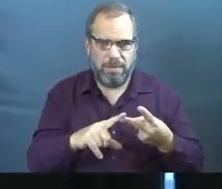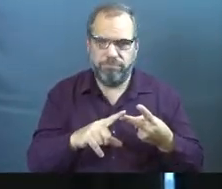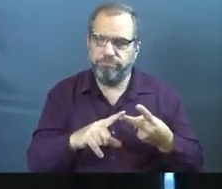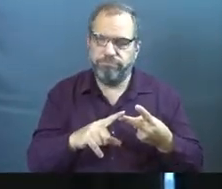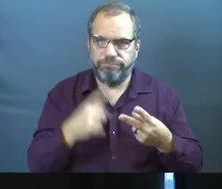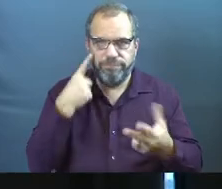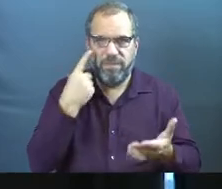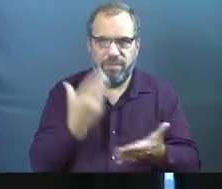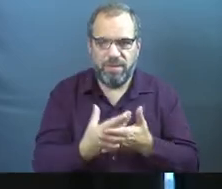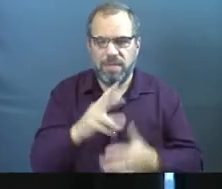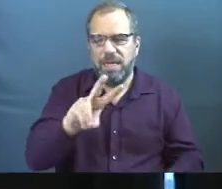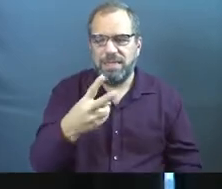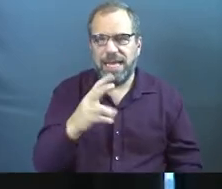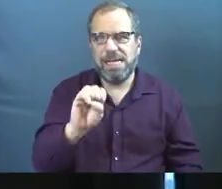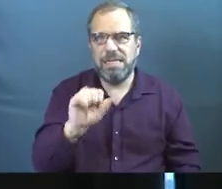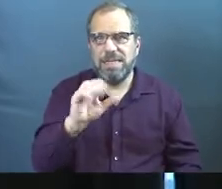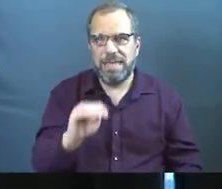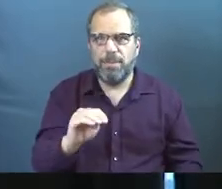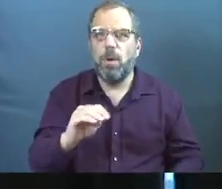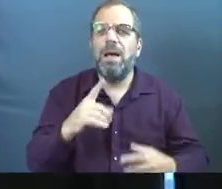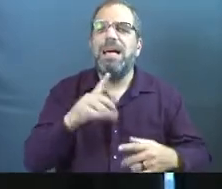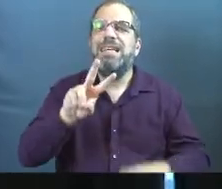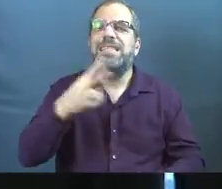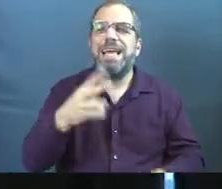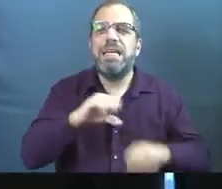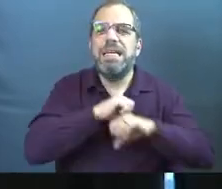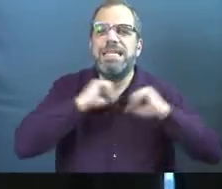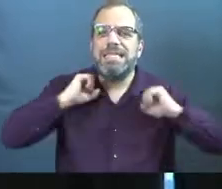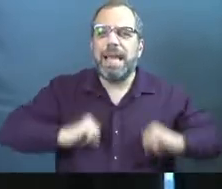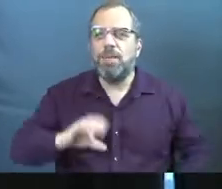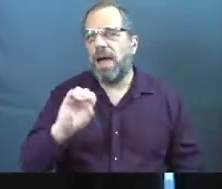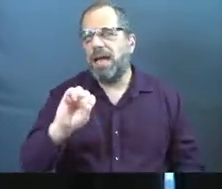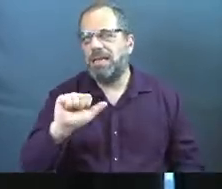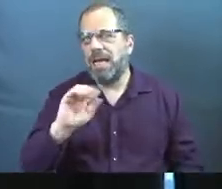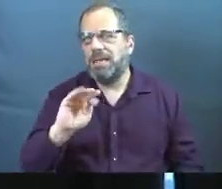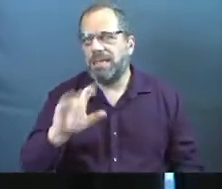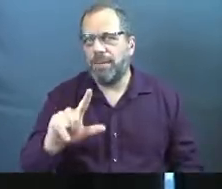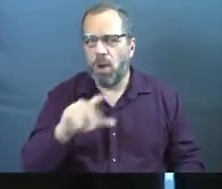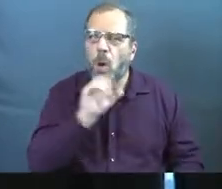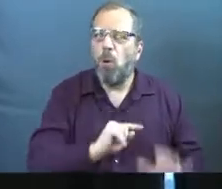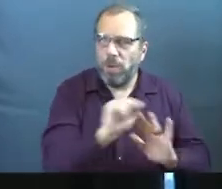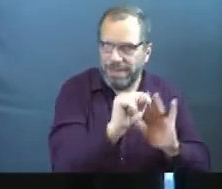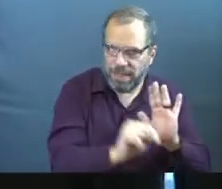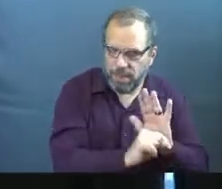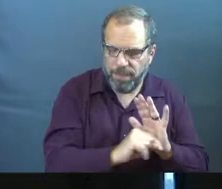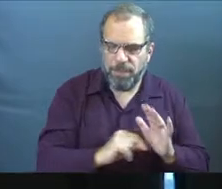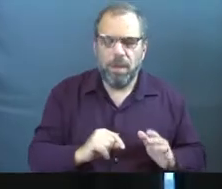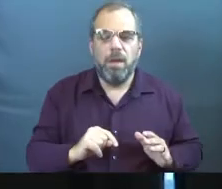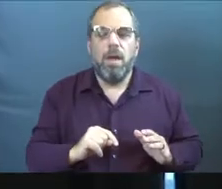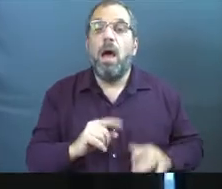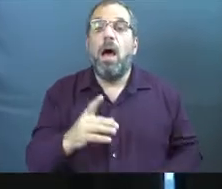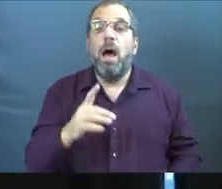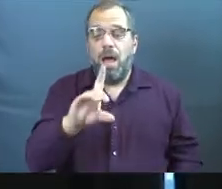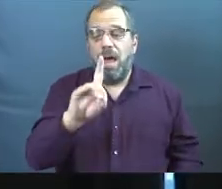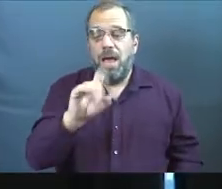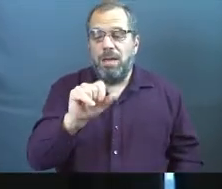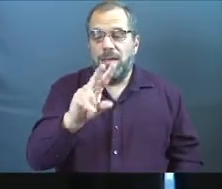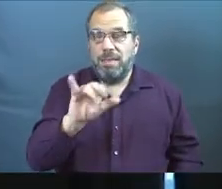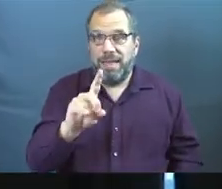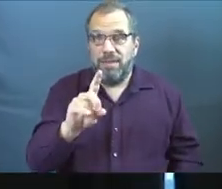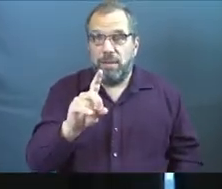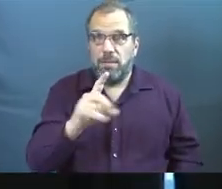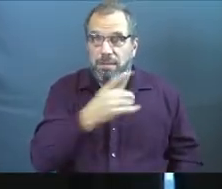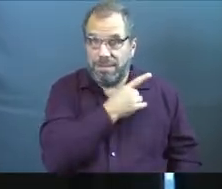for us is 2 Samuel. There's this moment, and we talked about this a couple weeks ago, but David and Bathsheba's